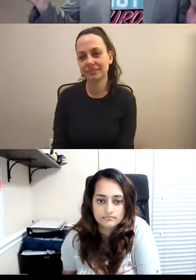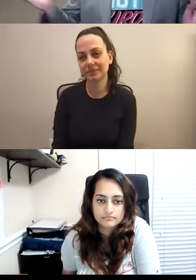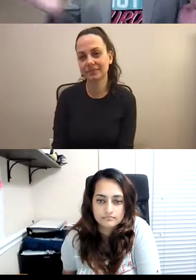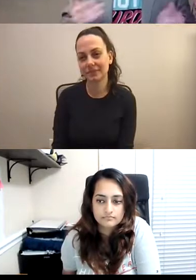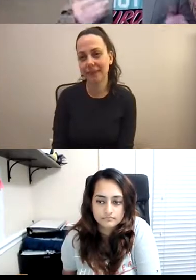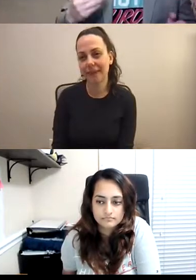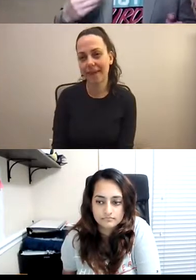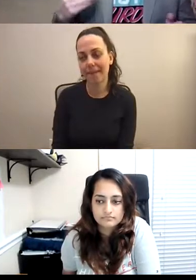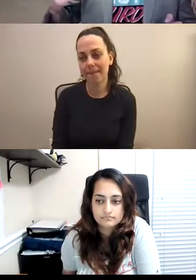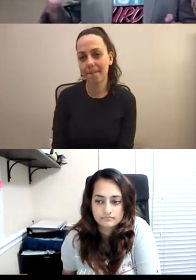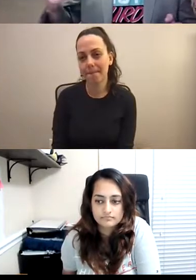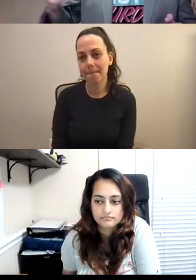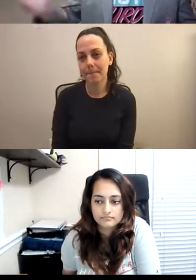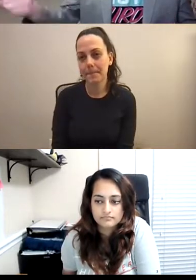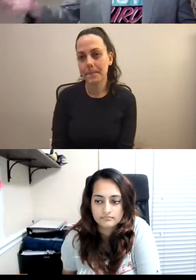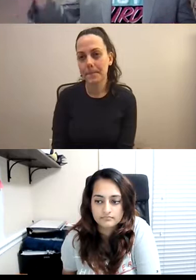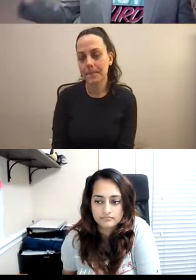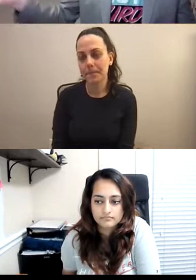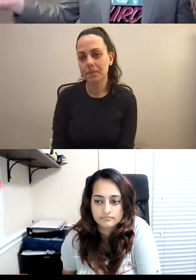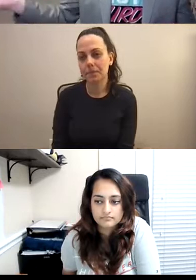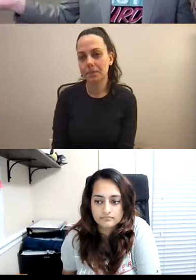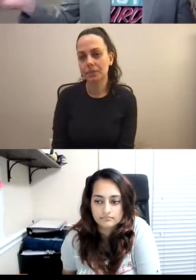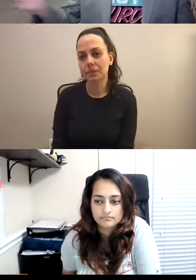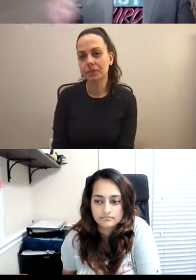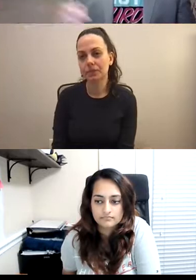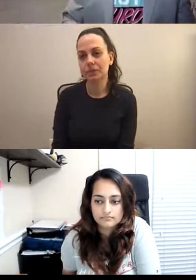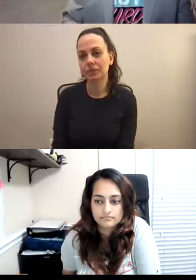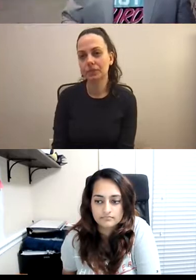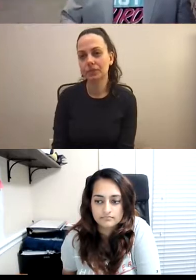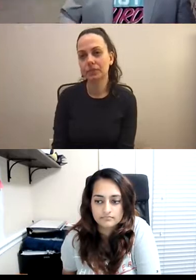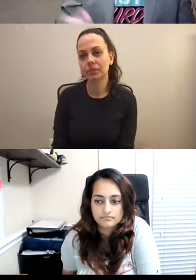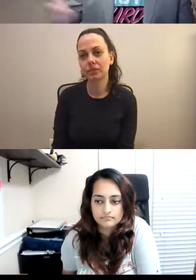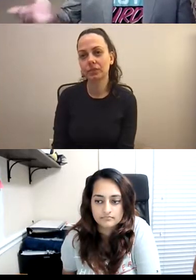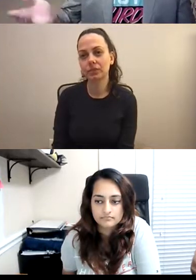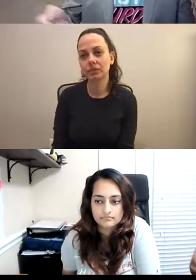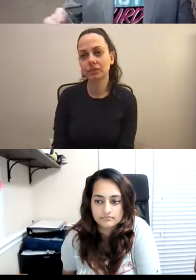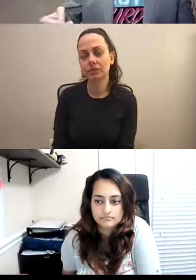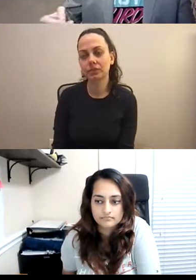So I think it goes back to expectations and then